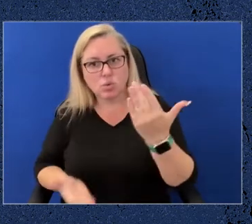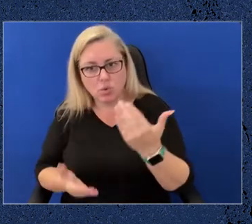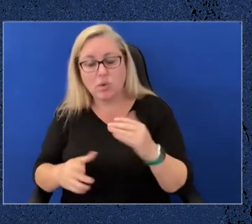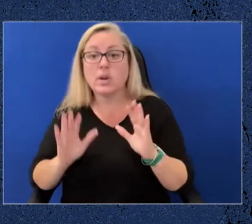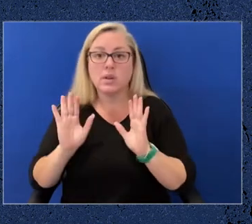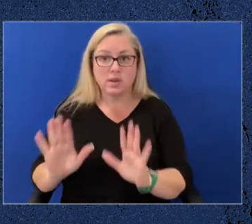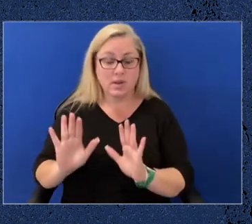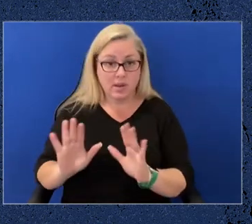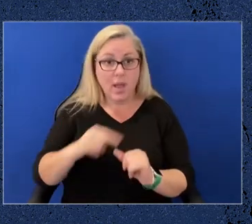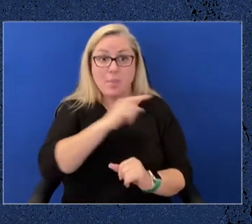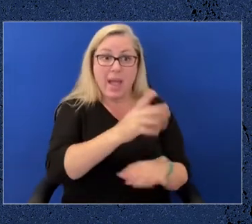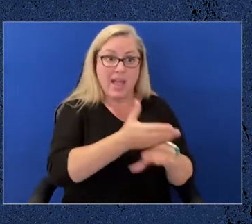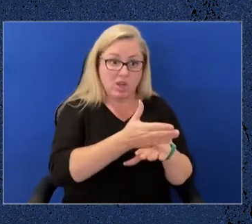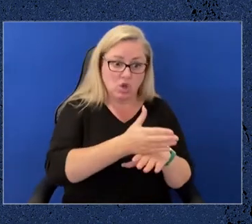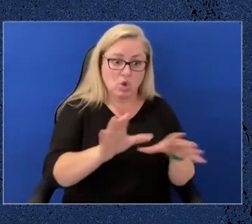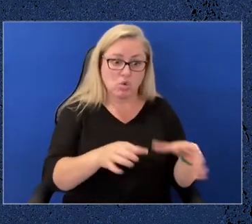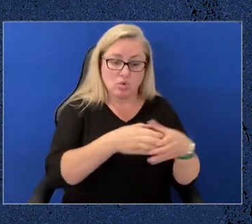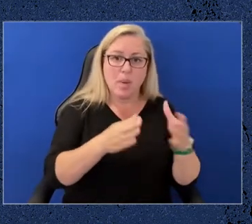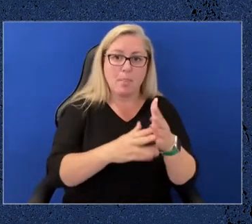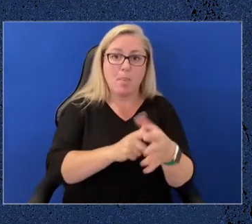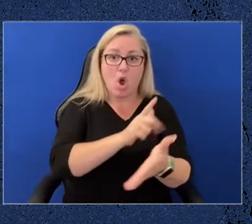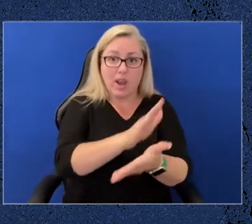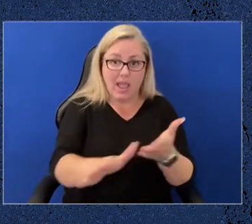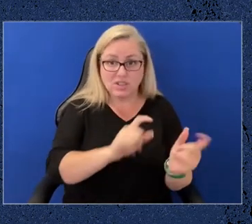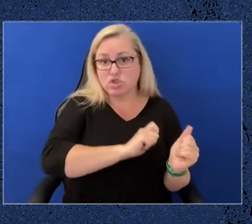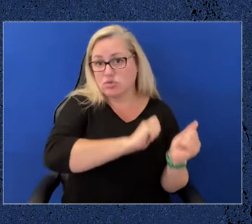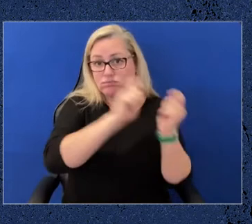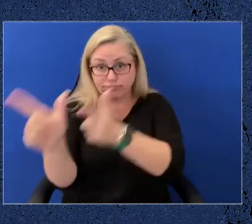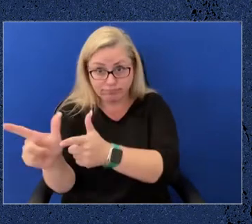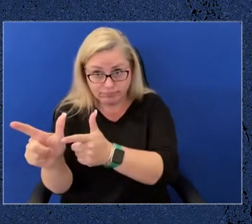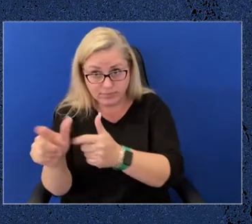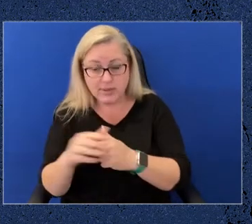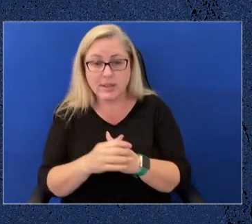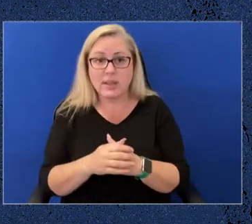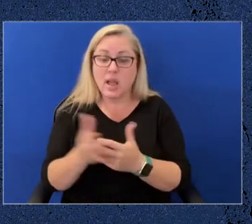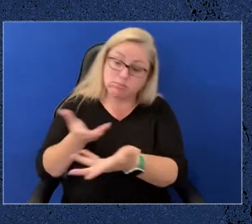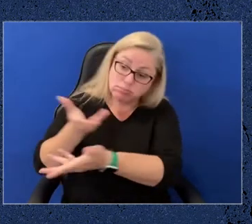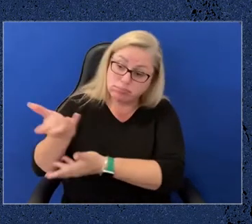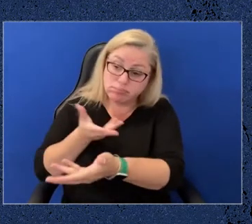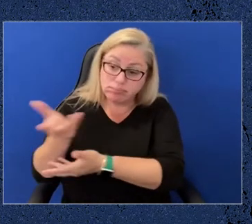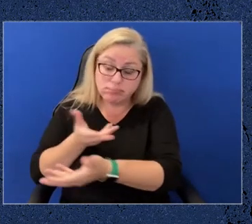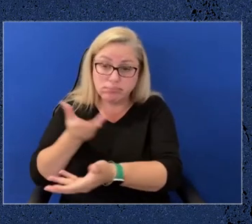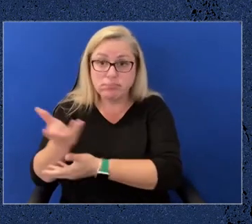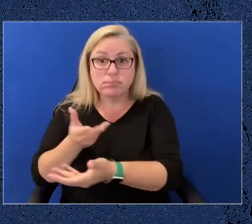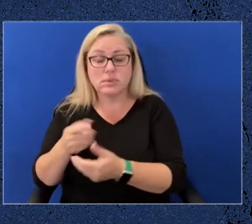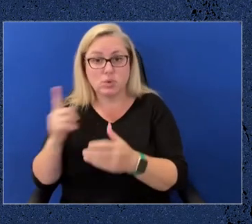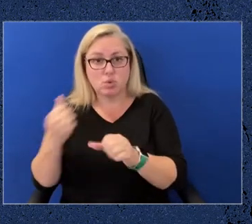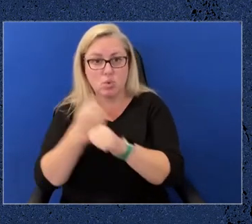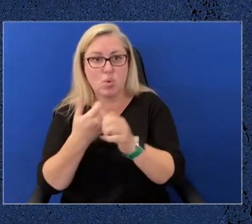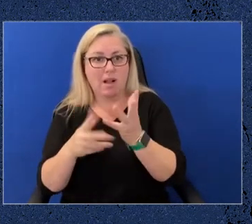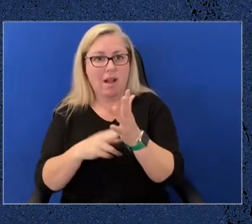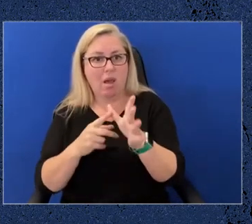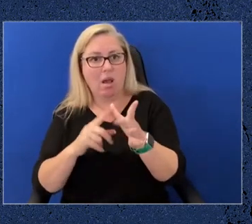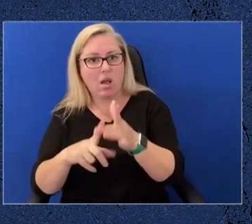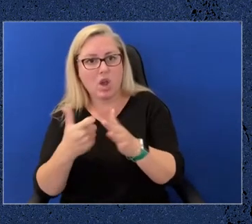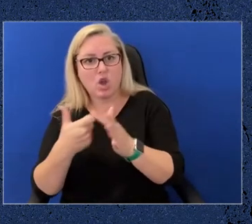wave of archaeologists came about, so people from Monash, where Kate currently works, and actually just talked to Ongunai Kurnai, and they realised that this was actually